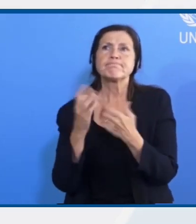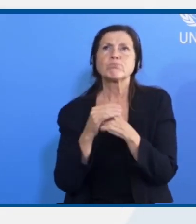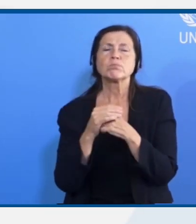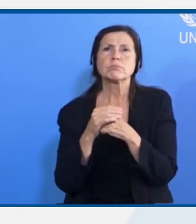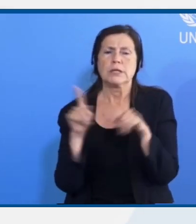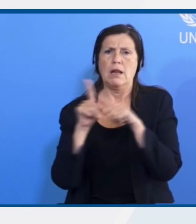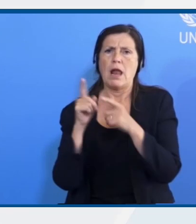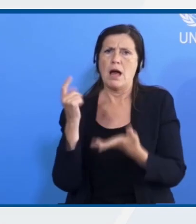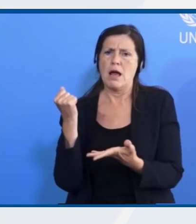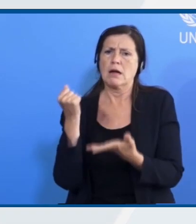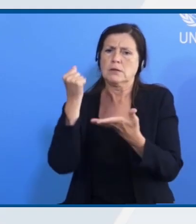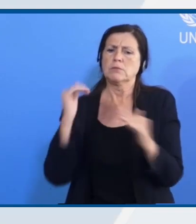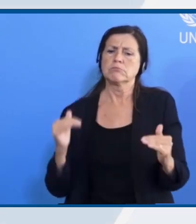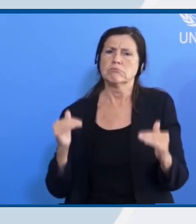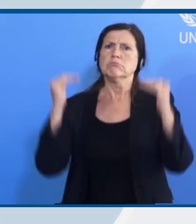higher level